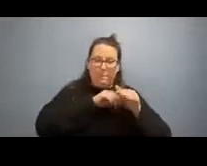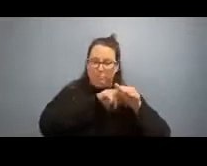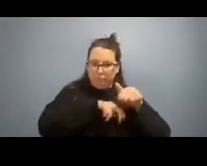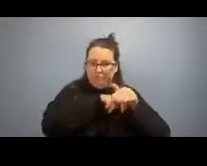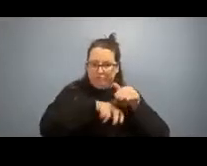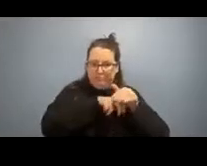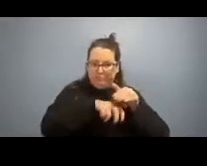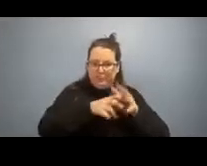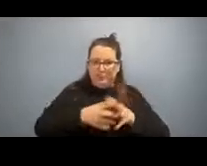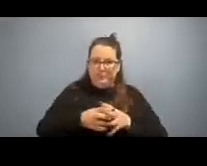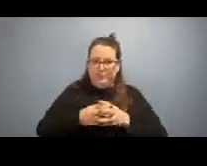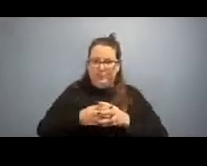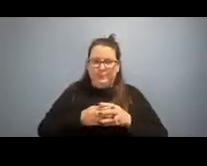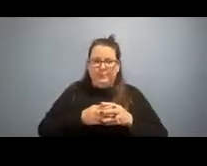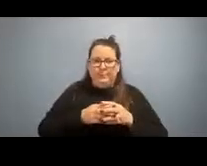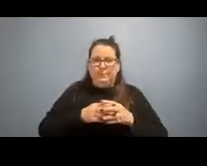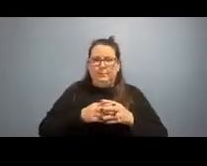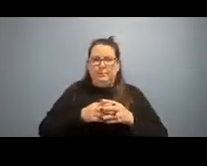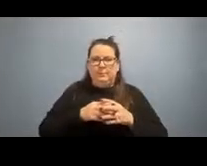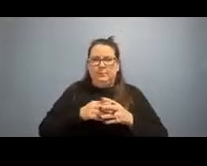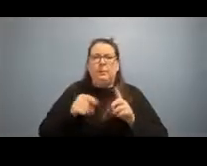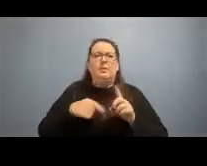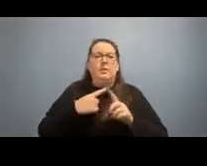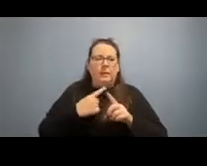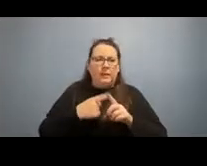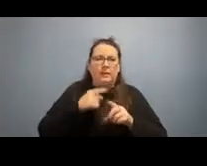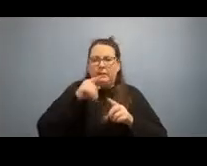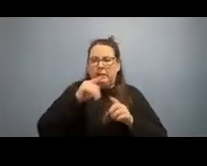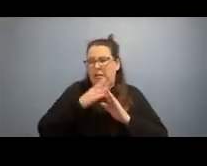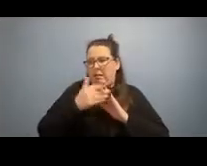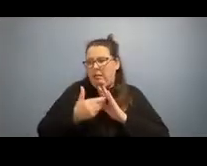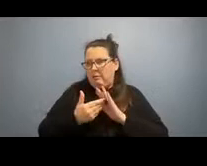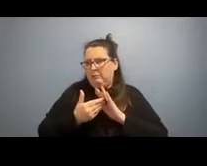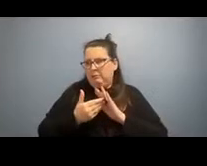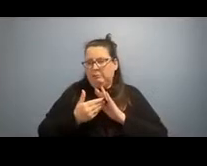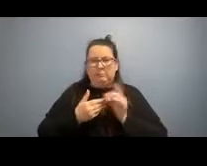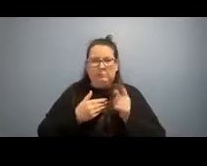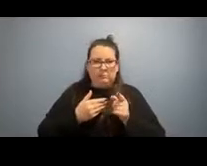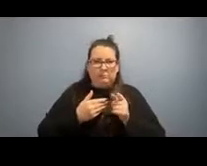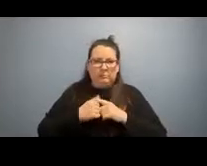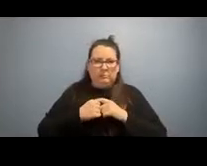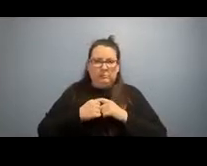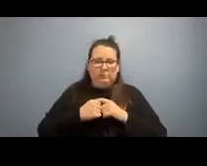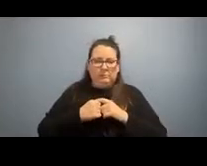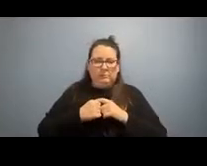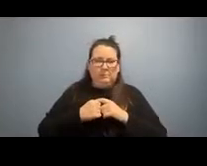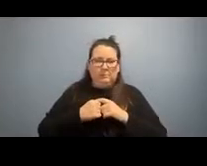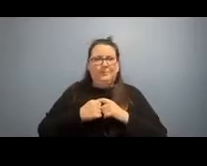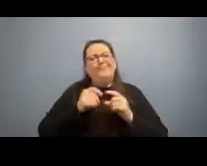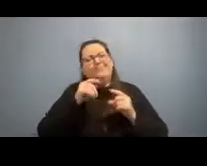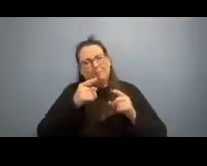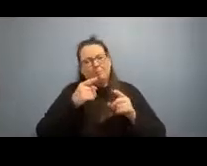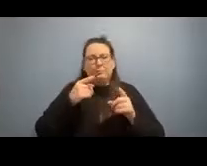LGAs. And I'll probably talk to the last slide right now, which is the next one. So talking a little bit